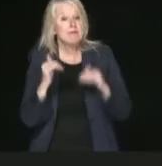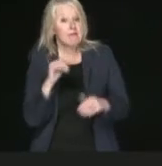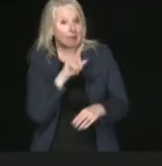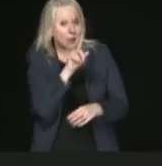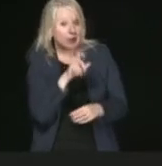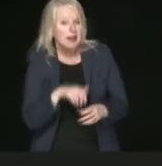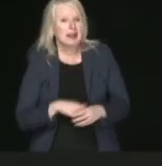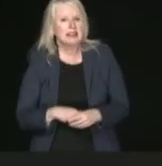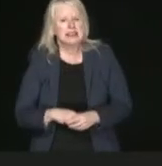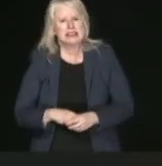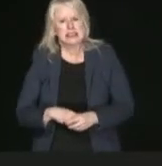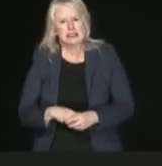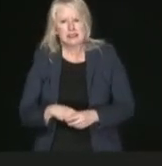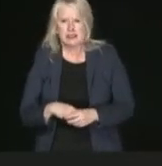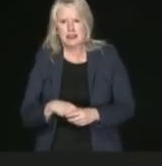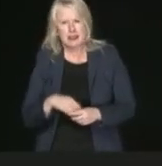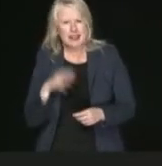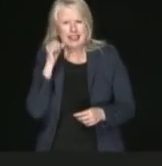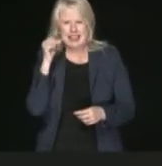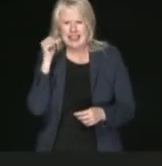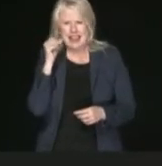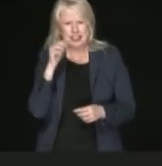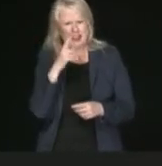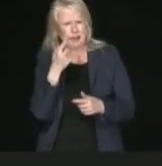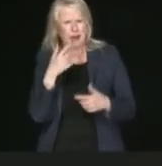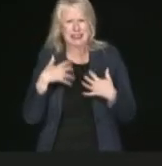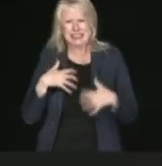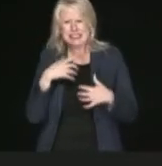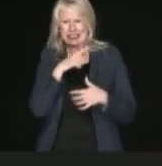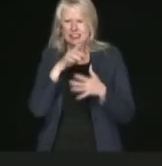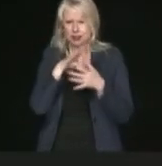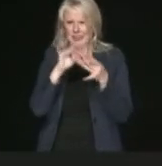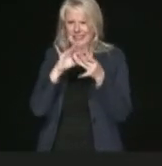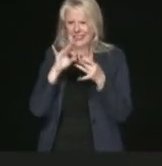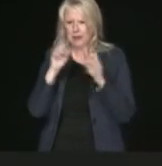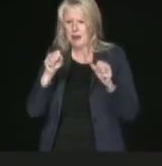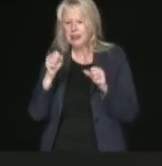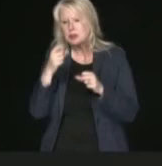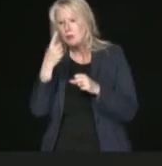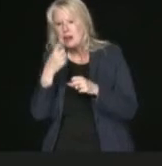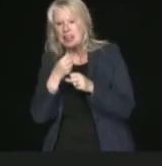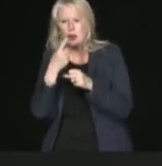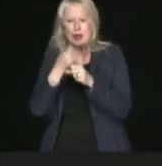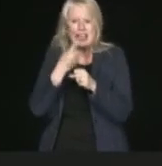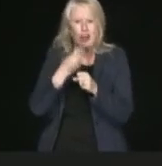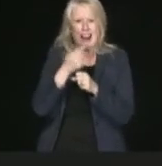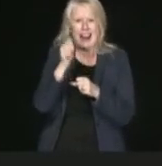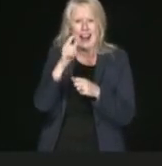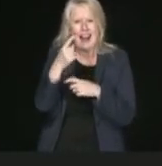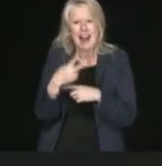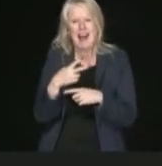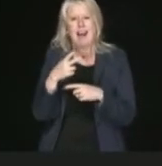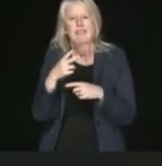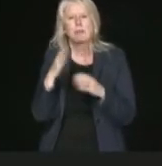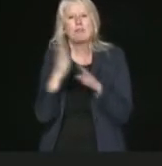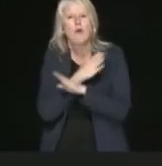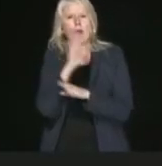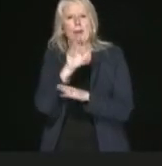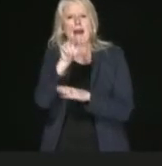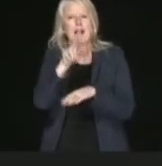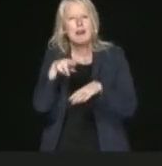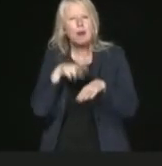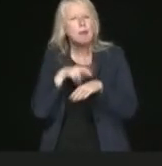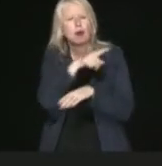you say it would take a year or a year and a half before we return to normal. Could you be more specific and perhaps talk